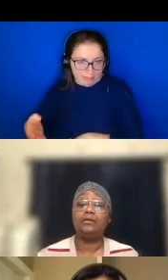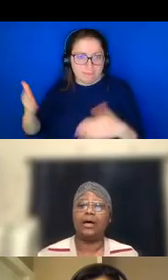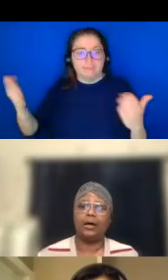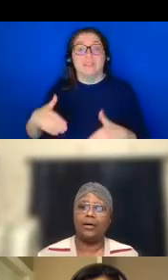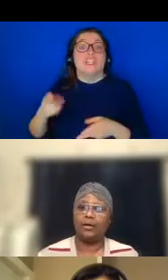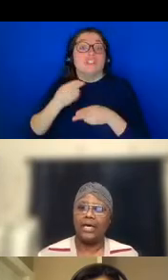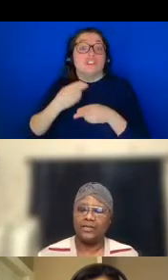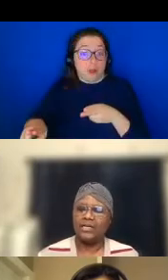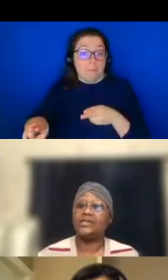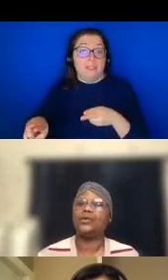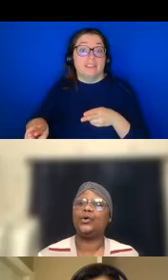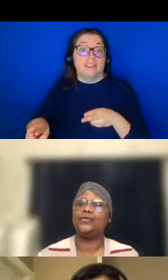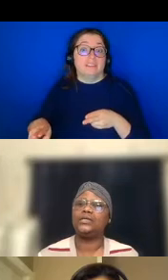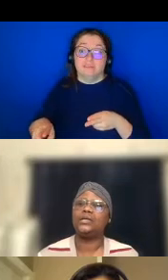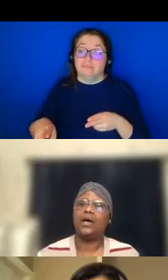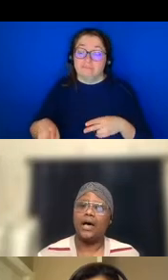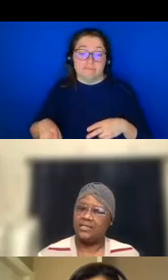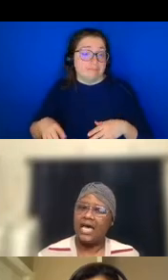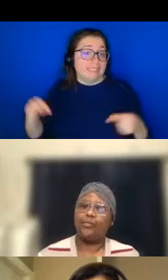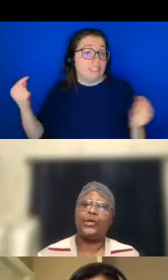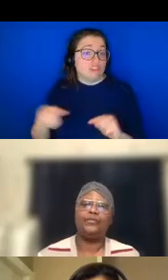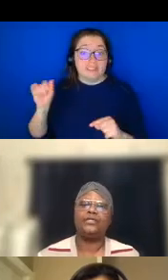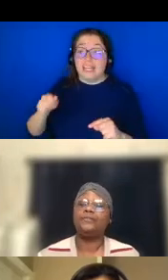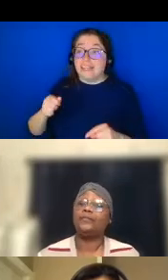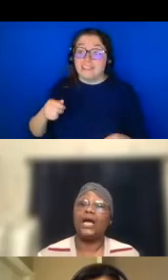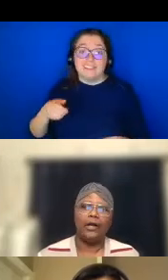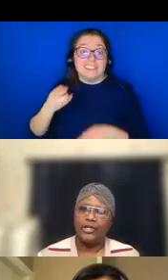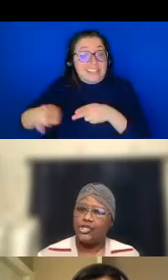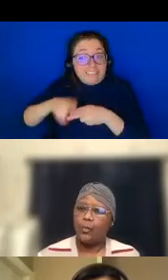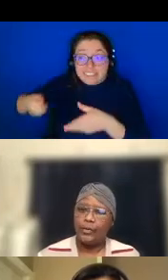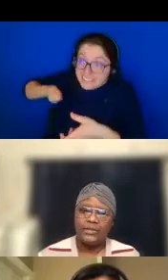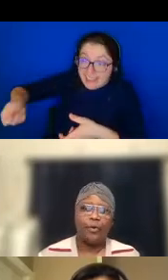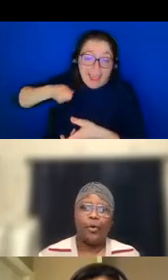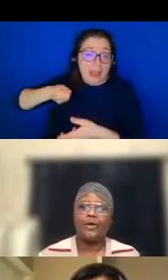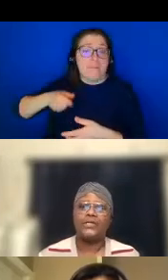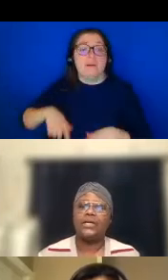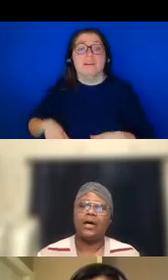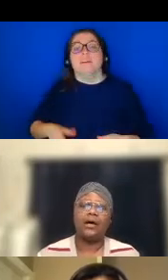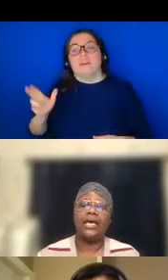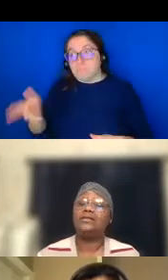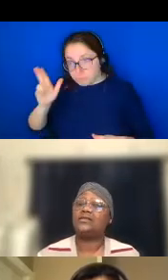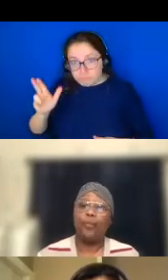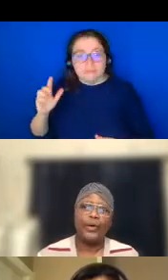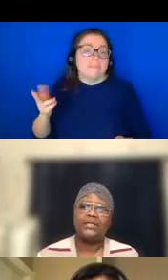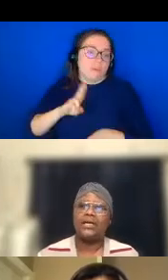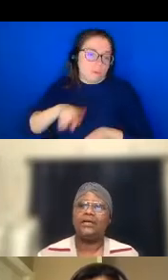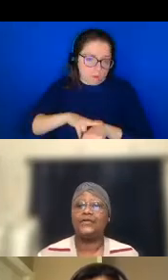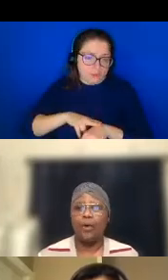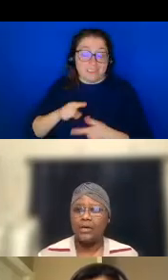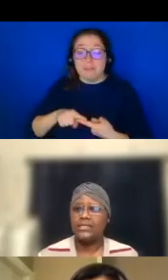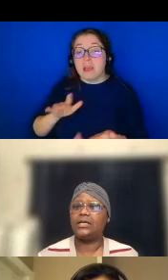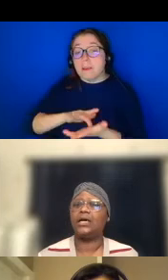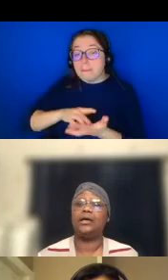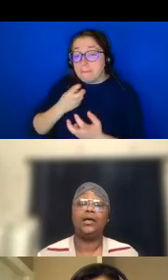again, incised wounds, stab wounds, gunshot wounds, of course, cases of poisoning,